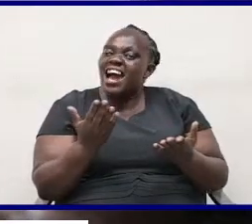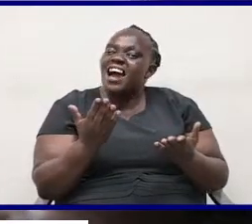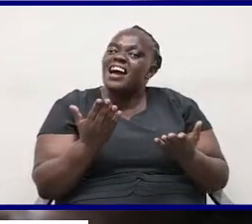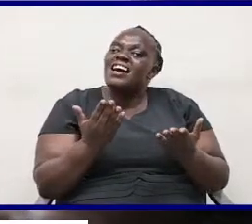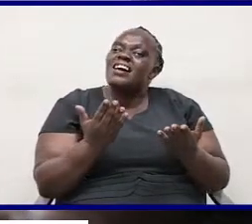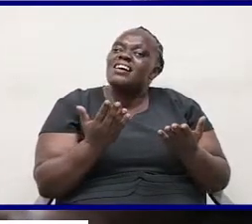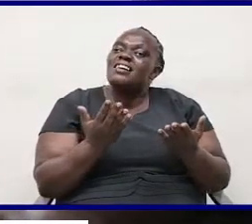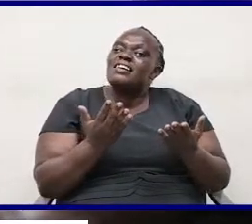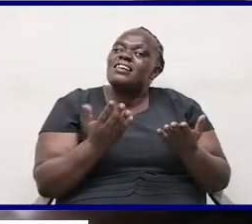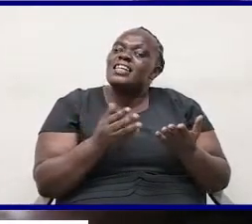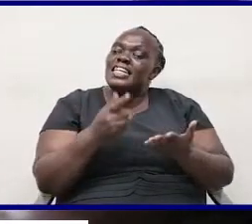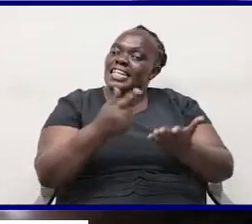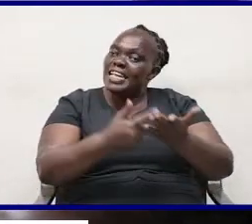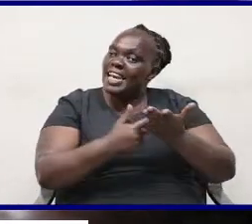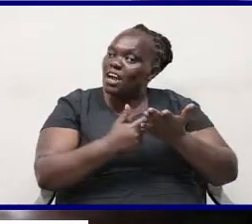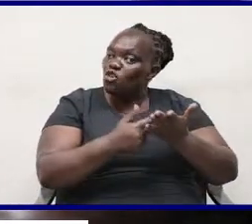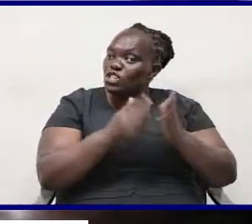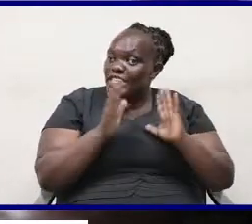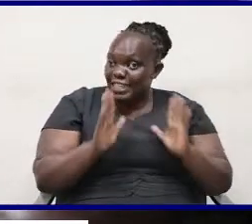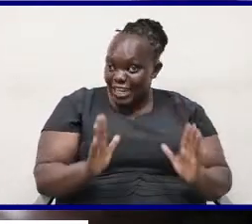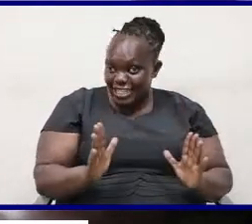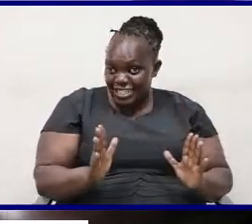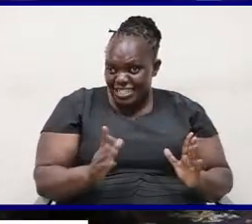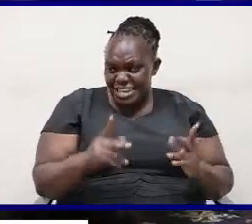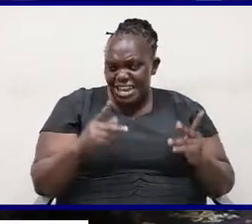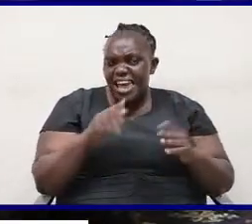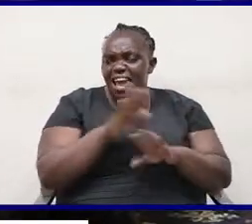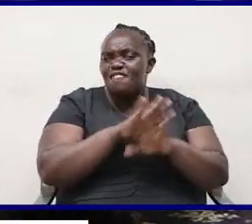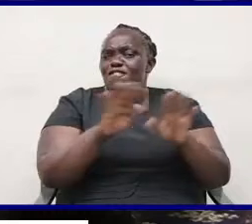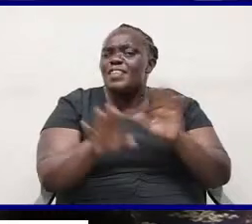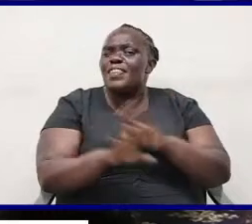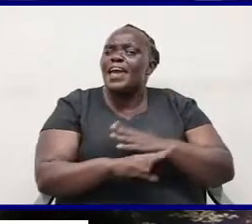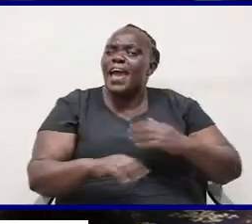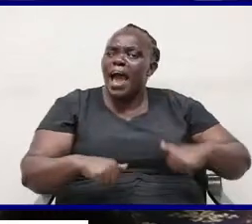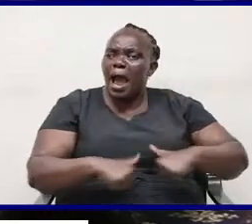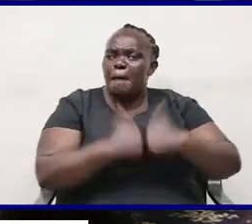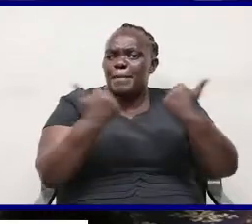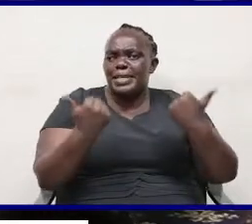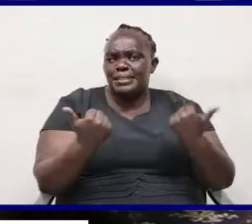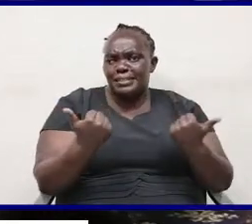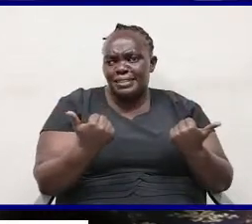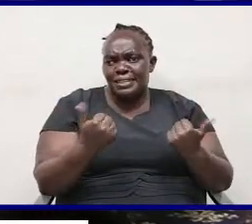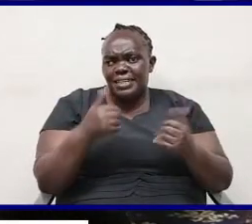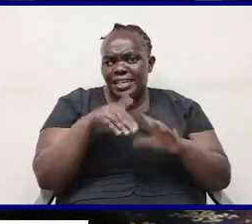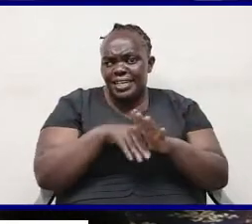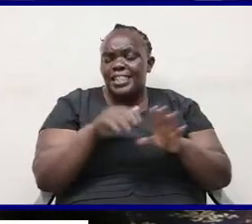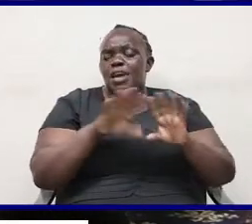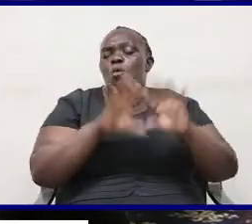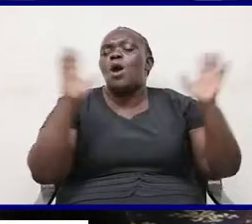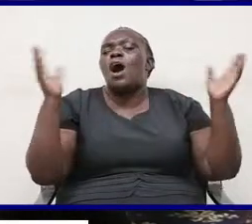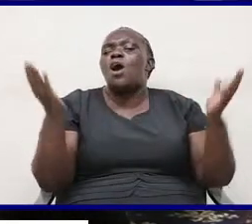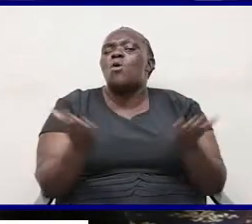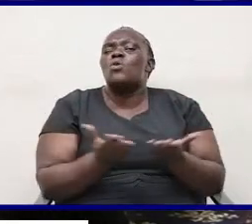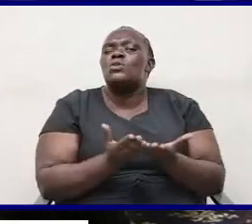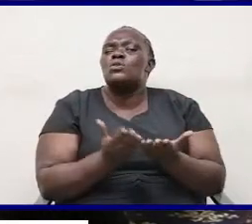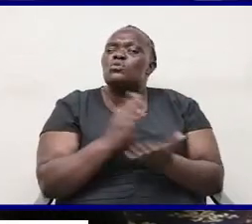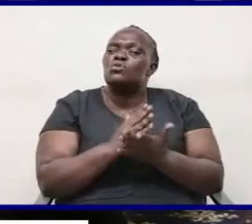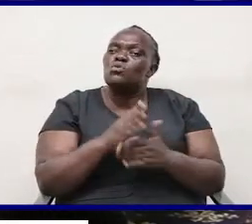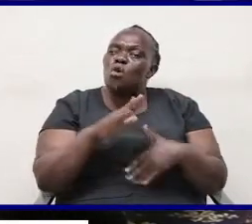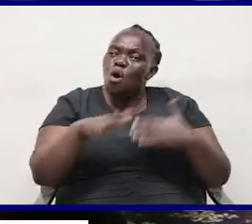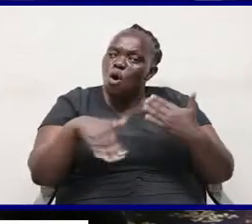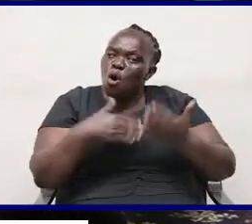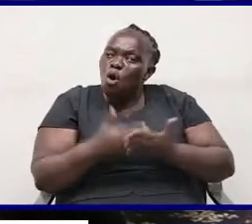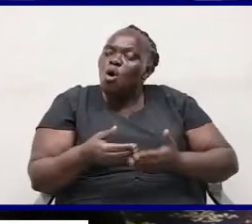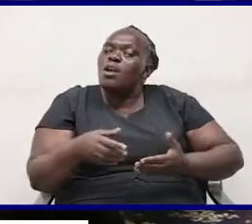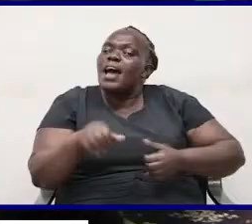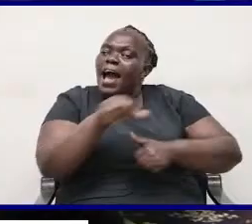are the negotiators. Okay. So everything that happens in our world is all pegged